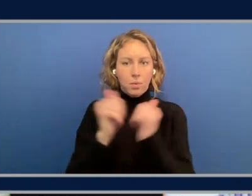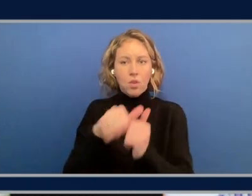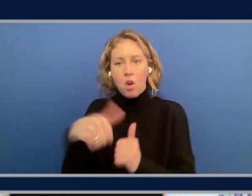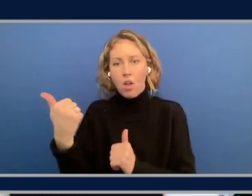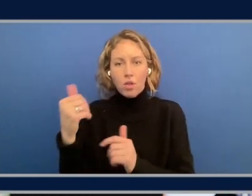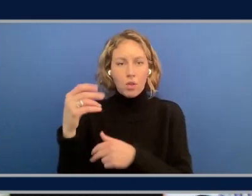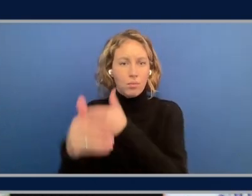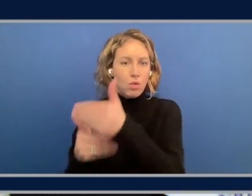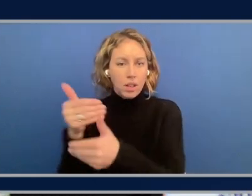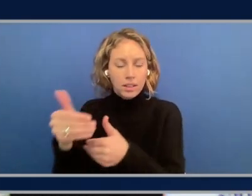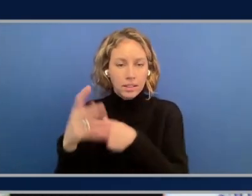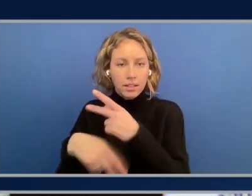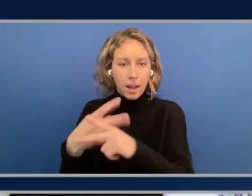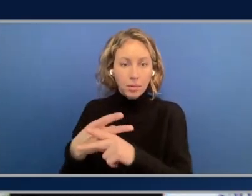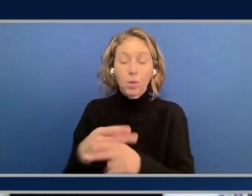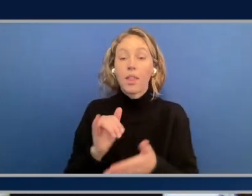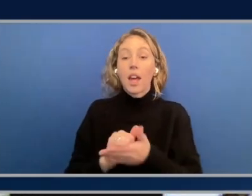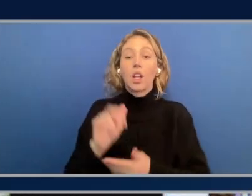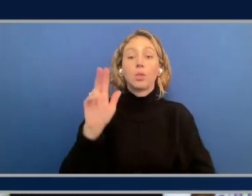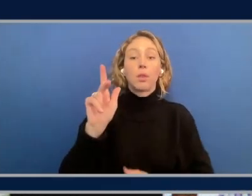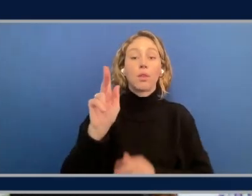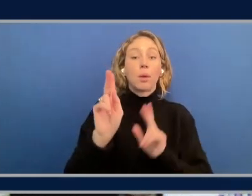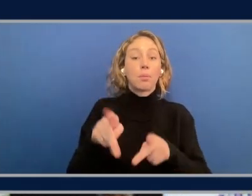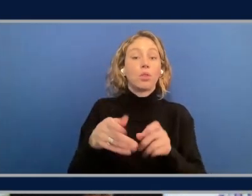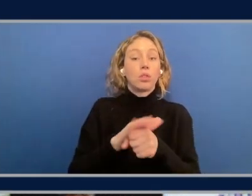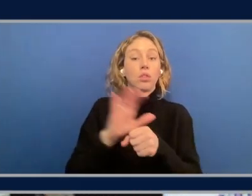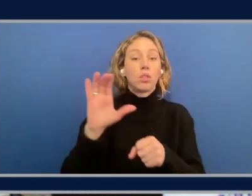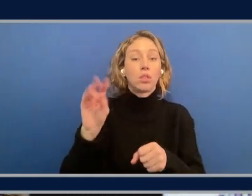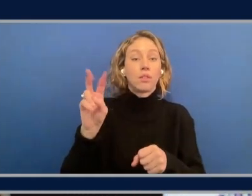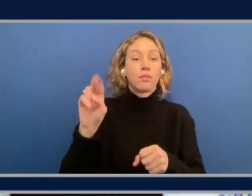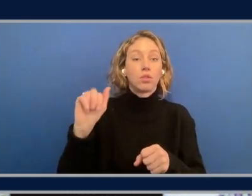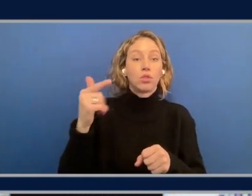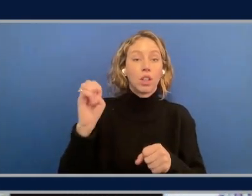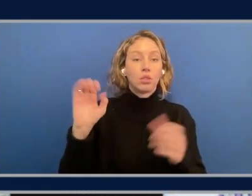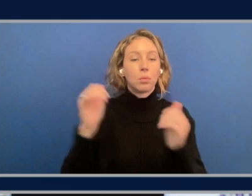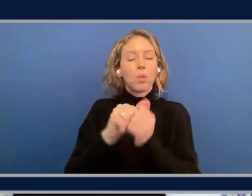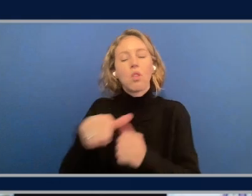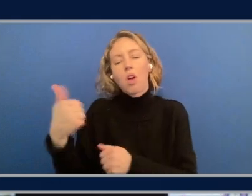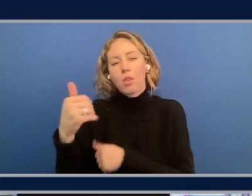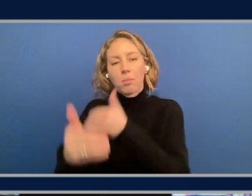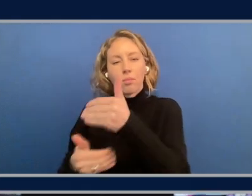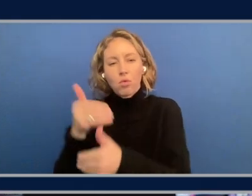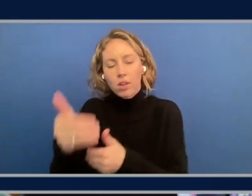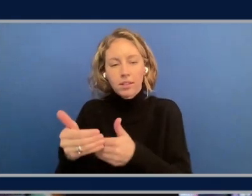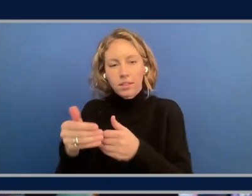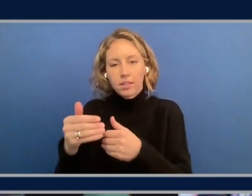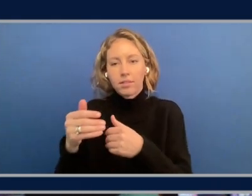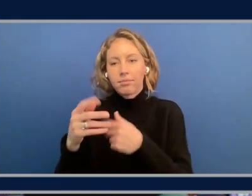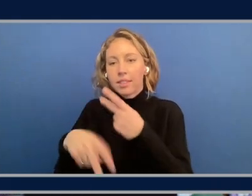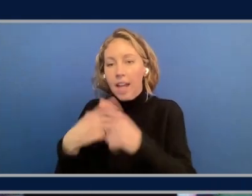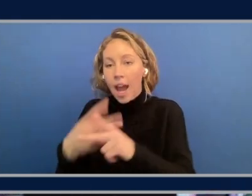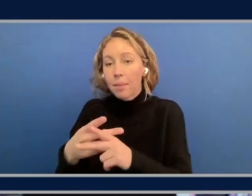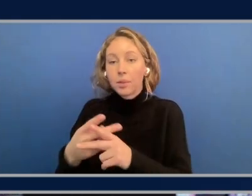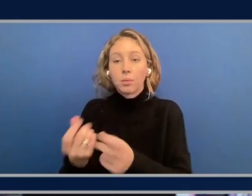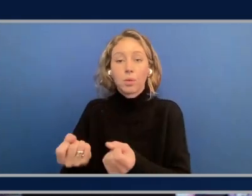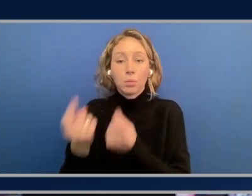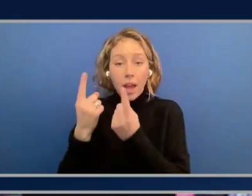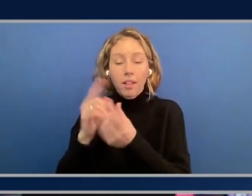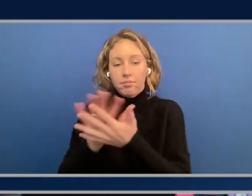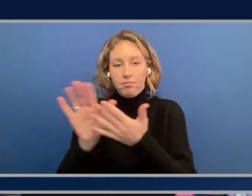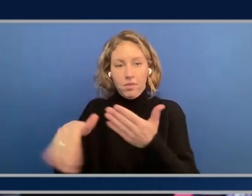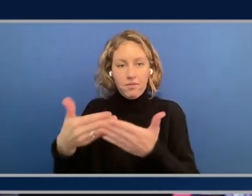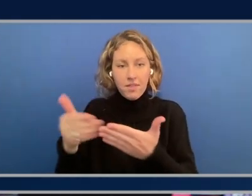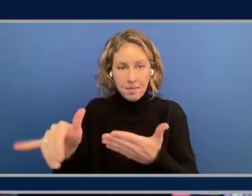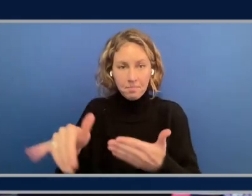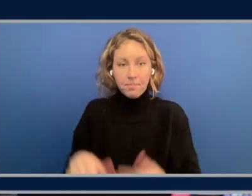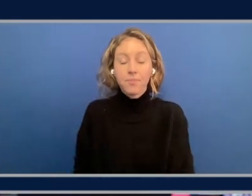that 23% coverage as opposed to what your other processor types spend and usage looks like. And okay, so this is one of my favorite